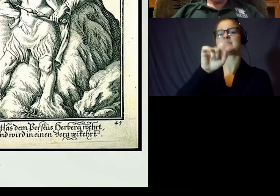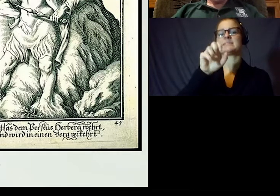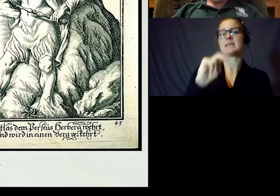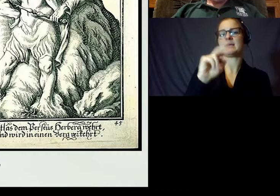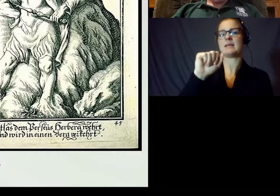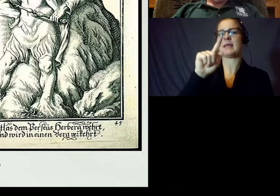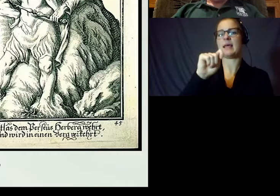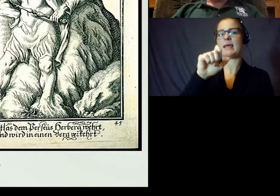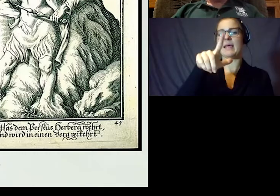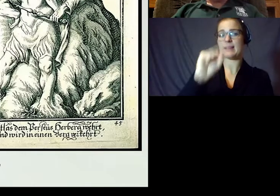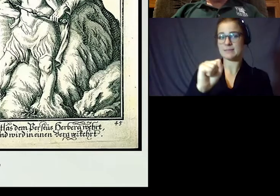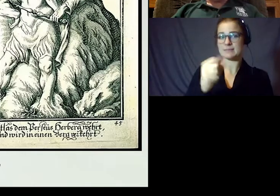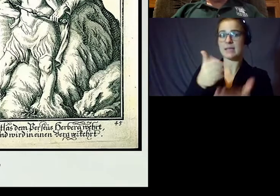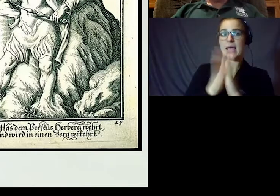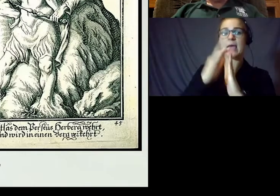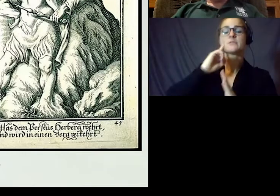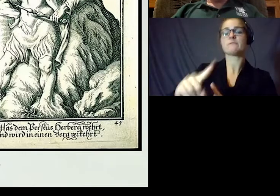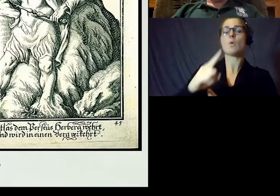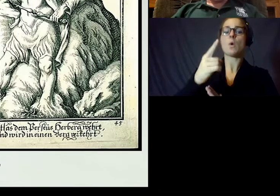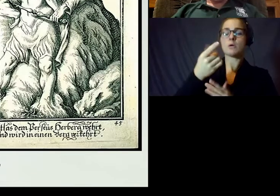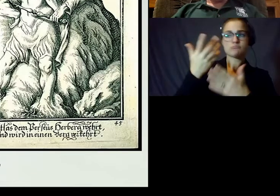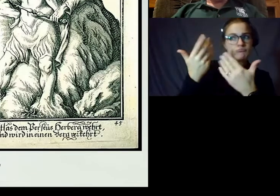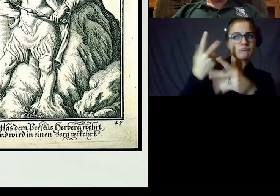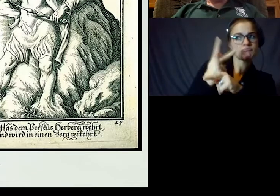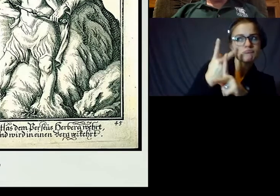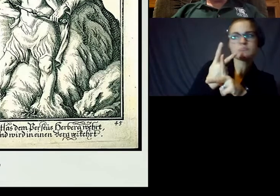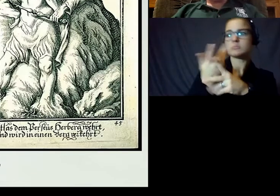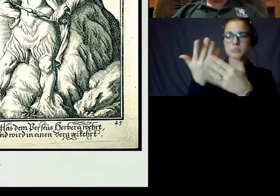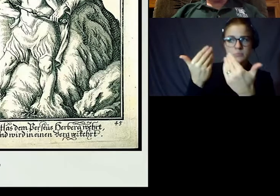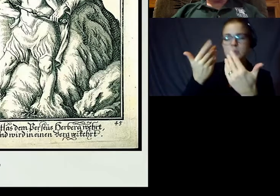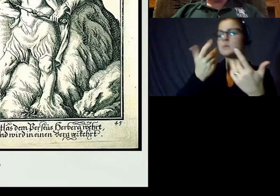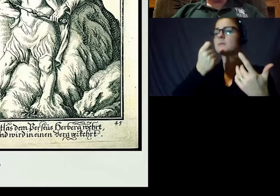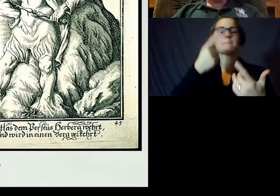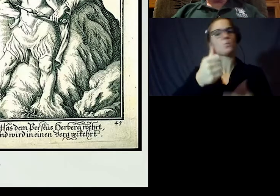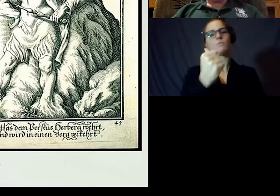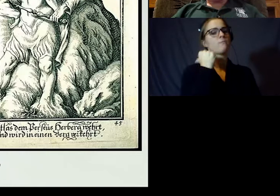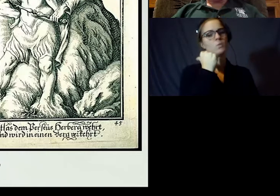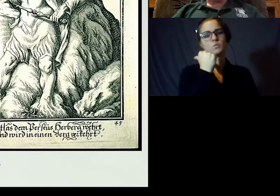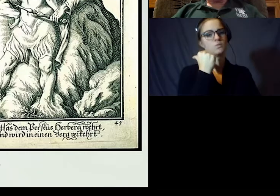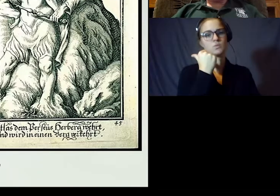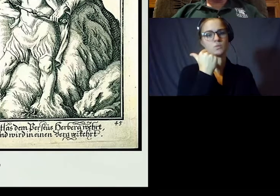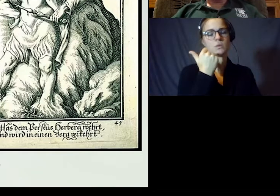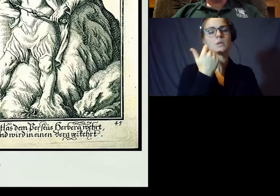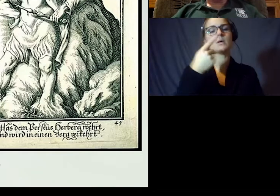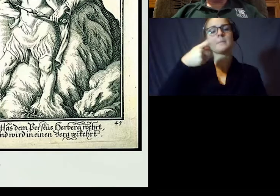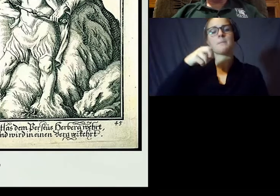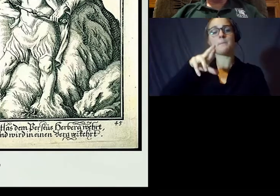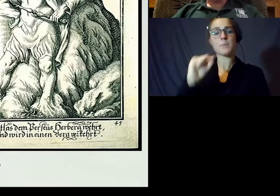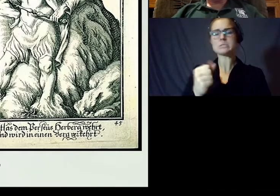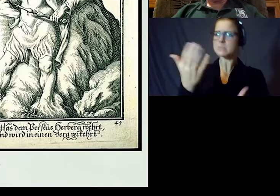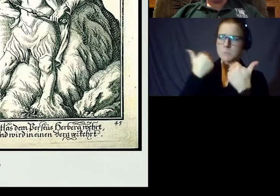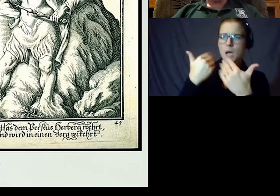prophecy, which actually involved someone else. And Perseus is indignant and takes out the Gorgon's